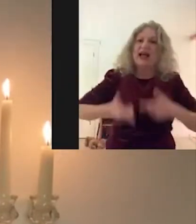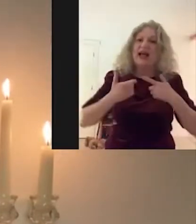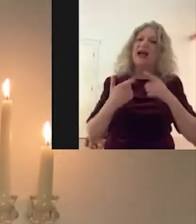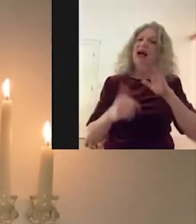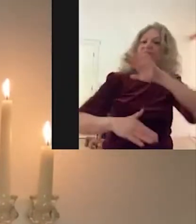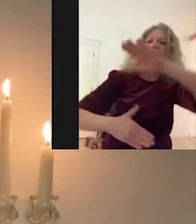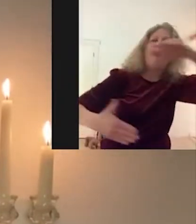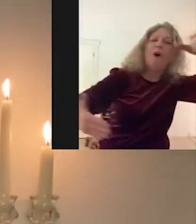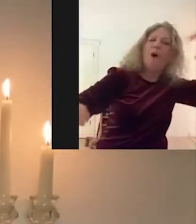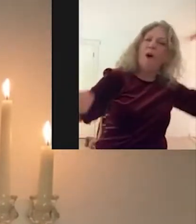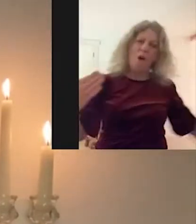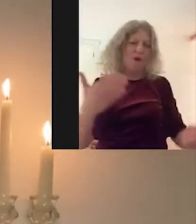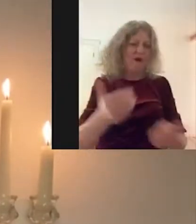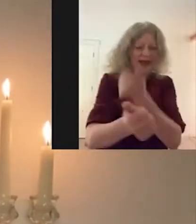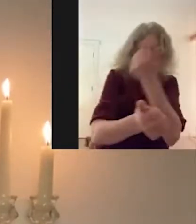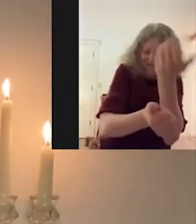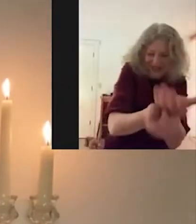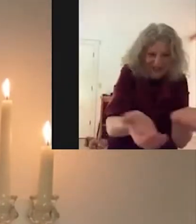creation.